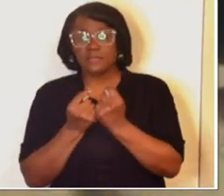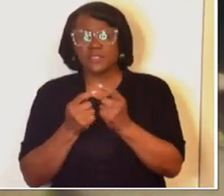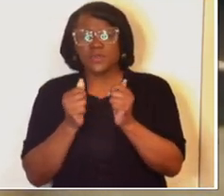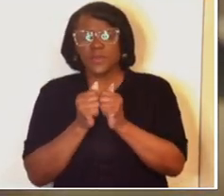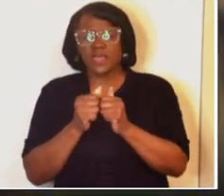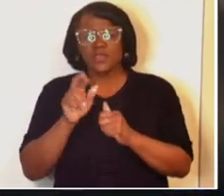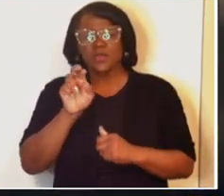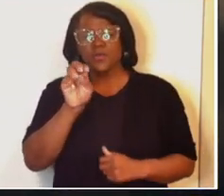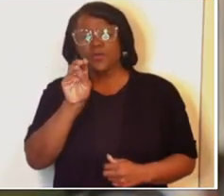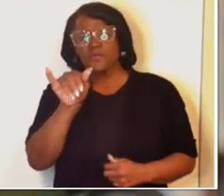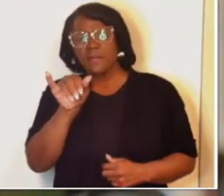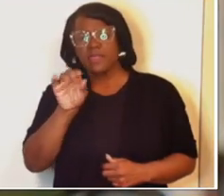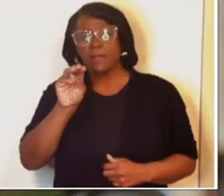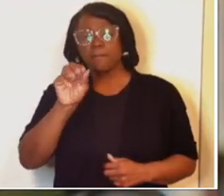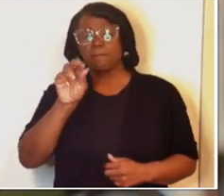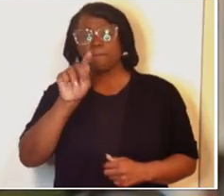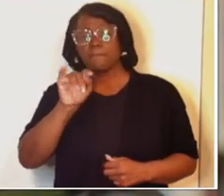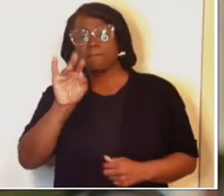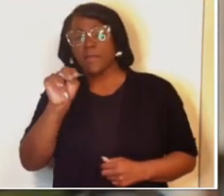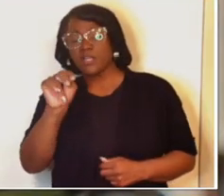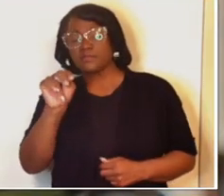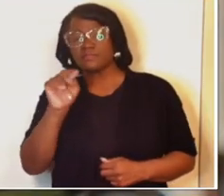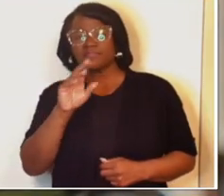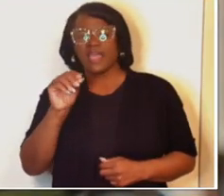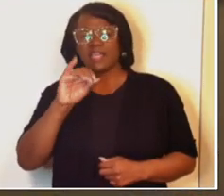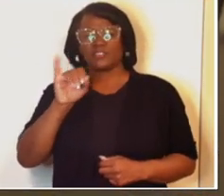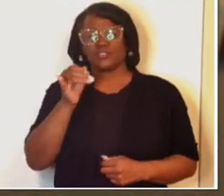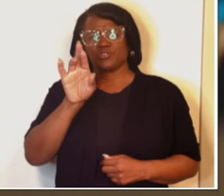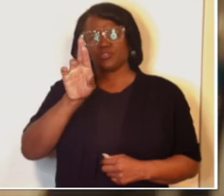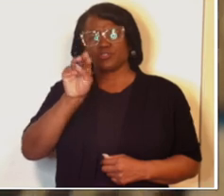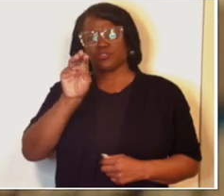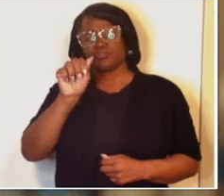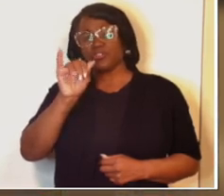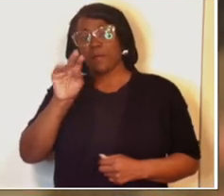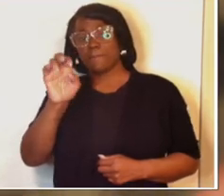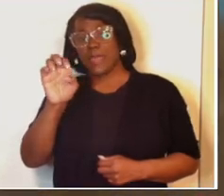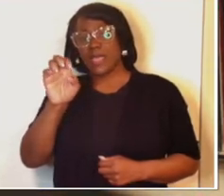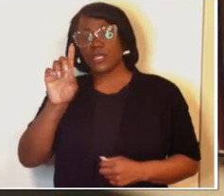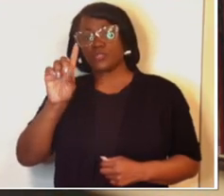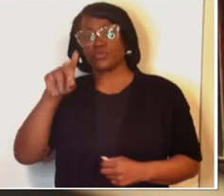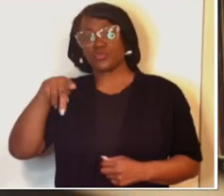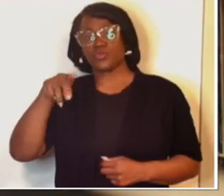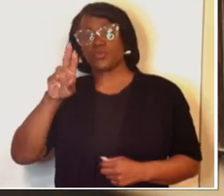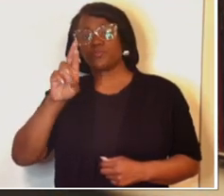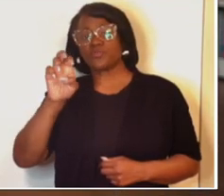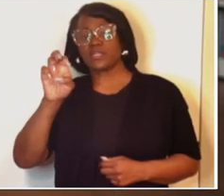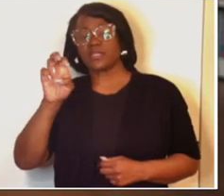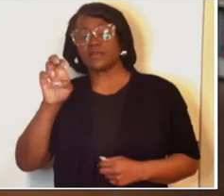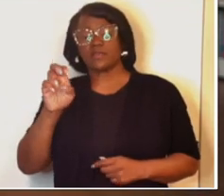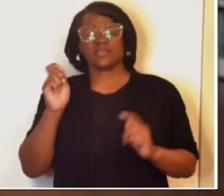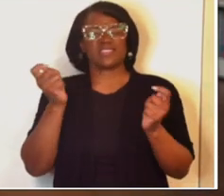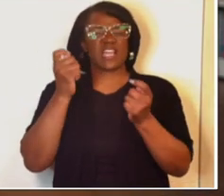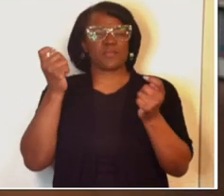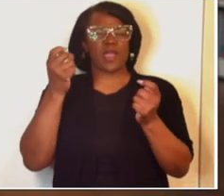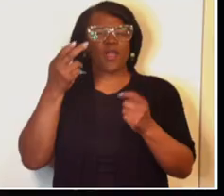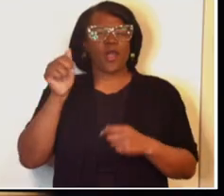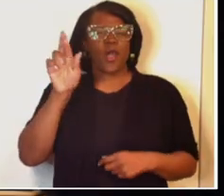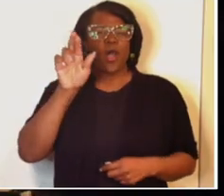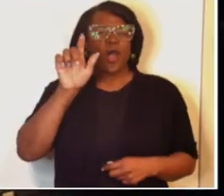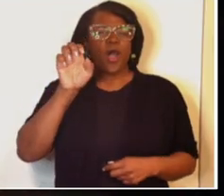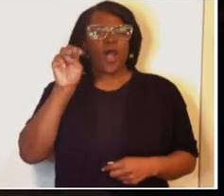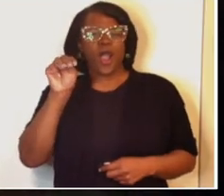and Jermaine Dupri to celebrate the Harlem Renaissance. Poetry is definitely a culture of